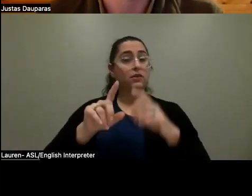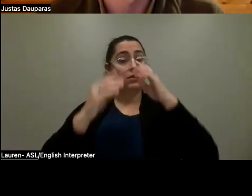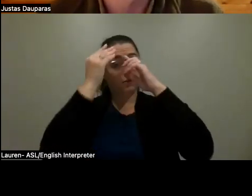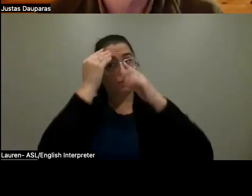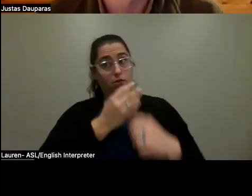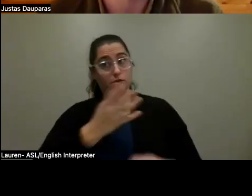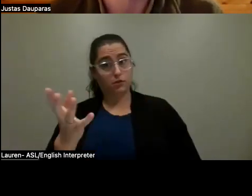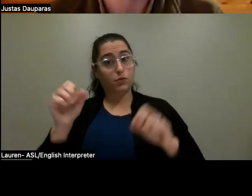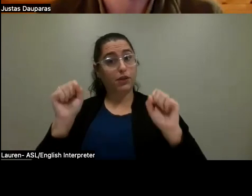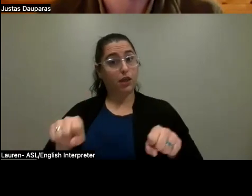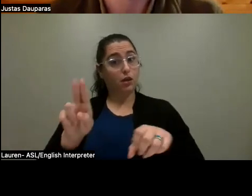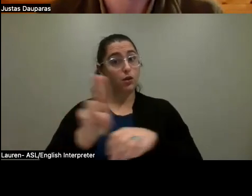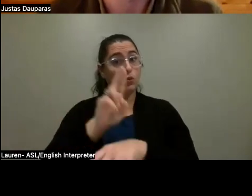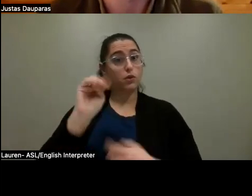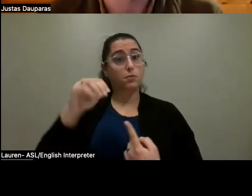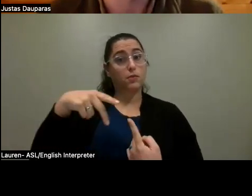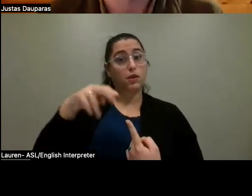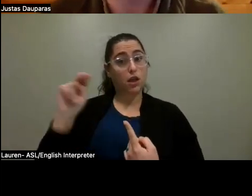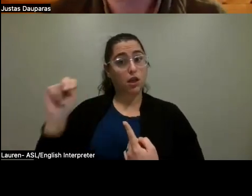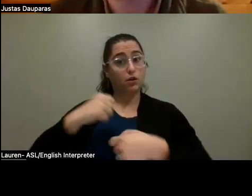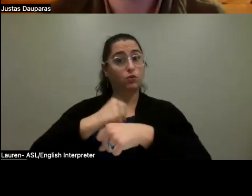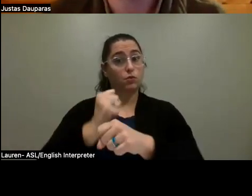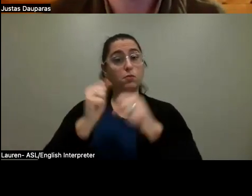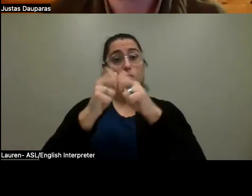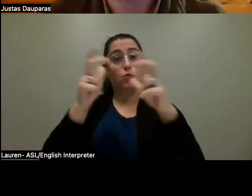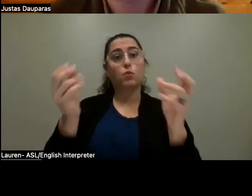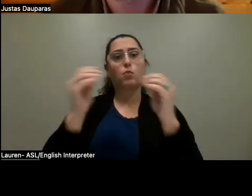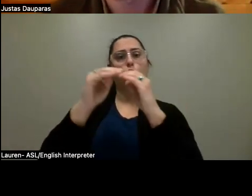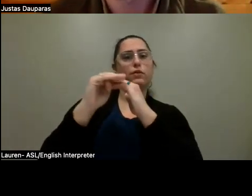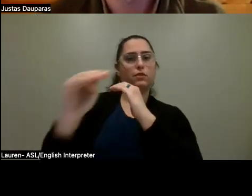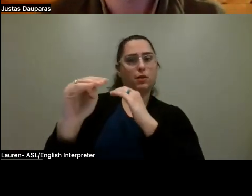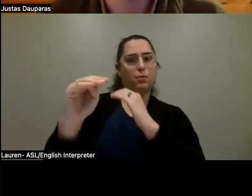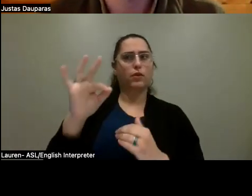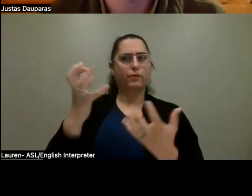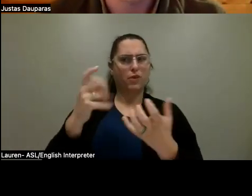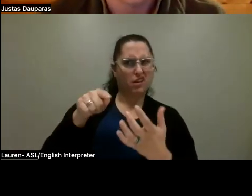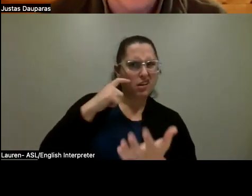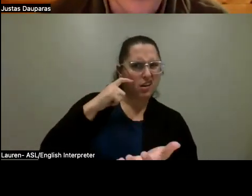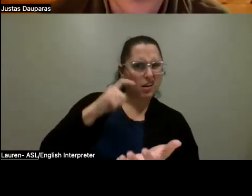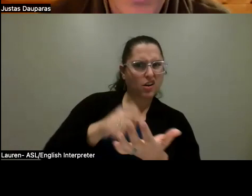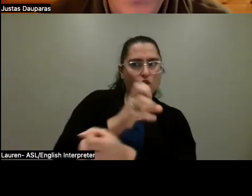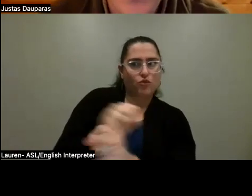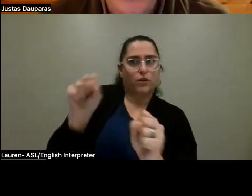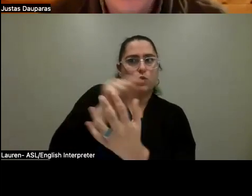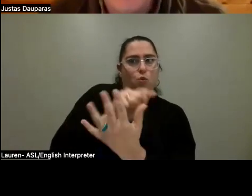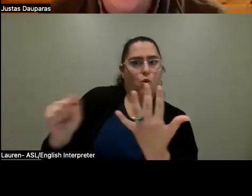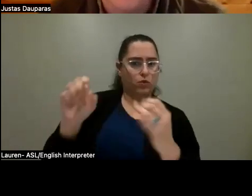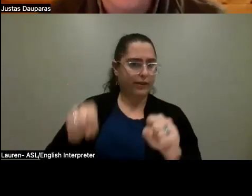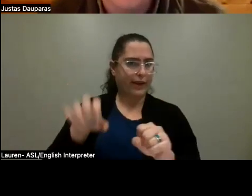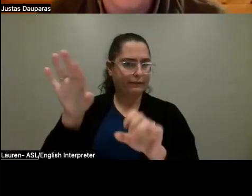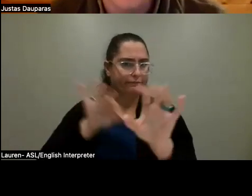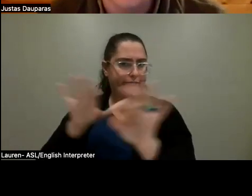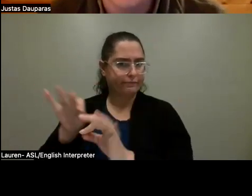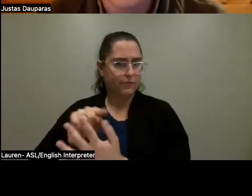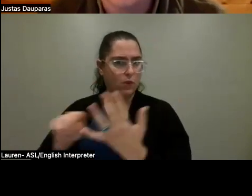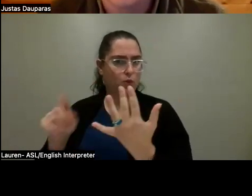to make proteins more stable or like rescue specific things. Unless, I don't know, Giacomo, if you want to say more what